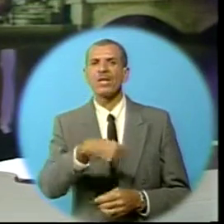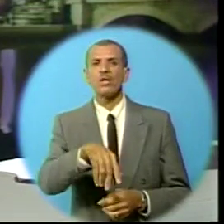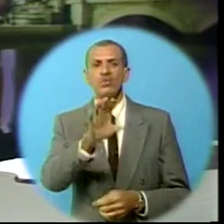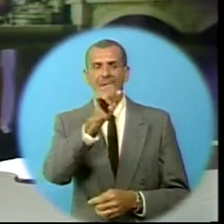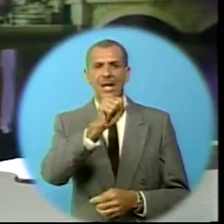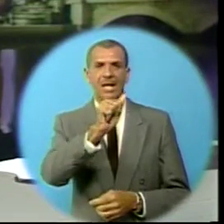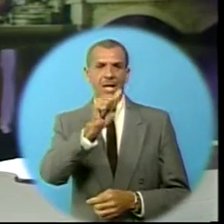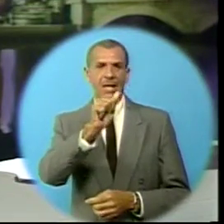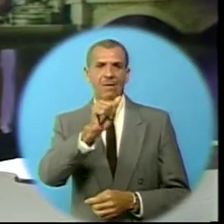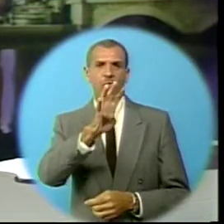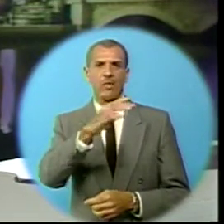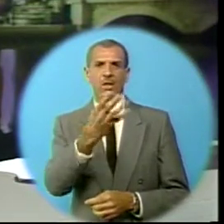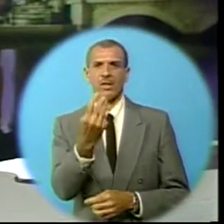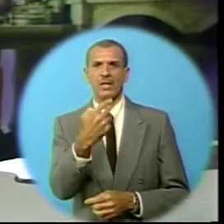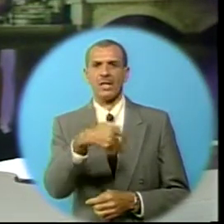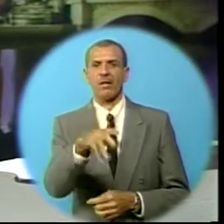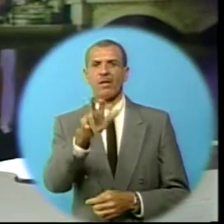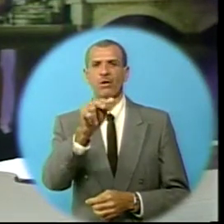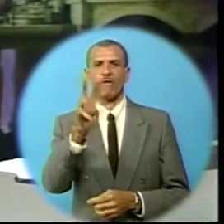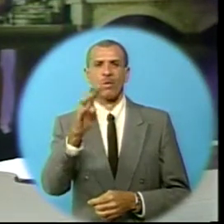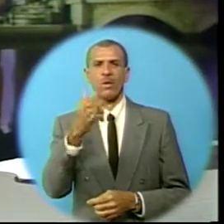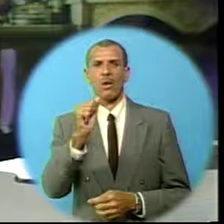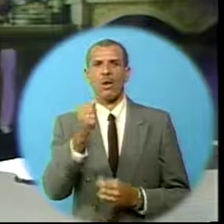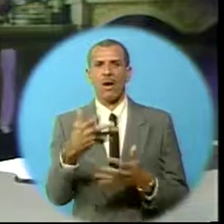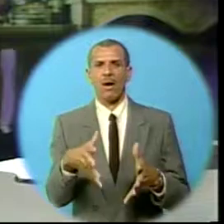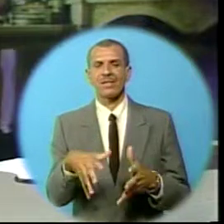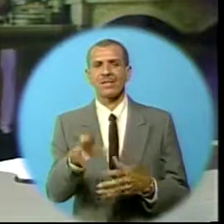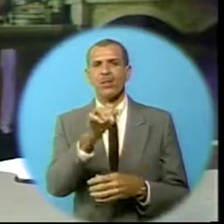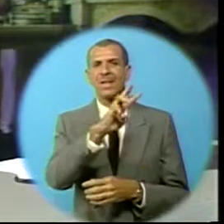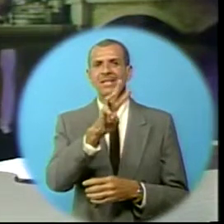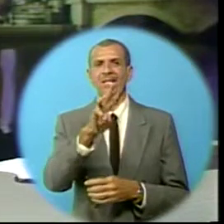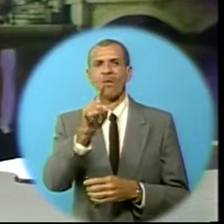A 413 and 34 without loss. The West Indies A